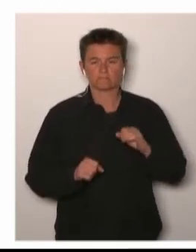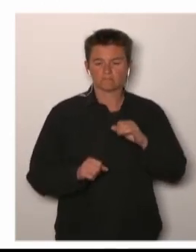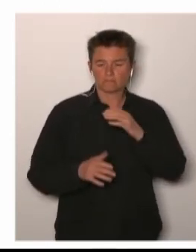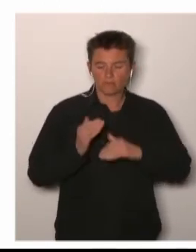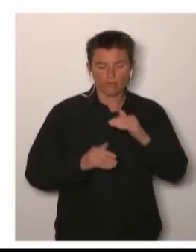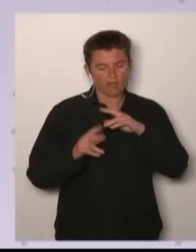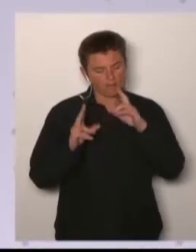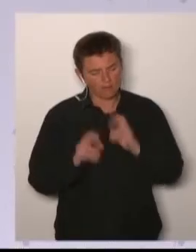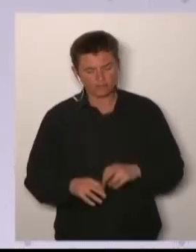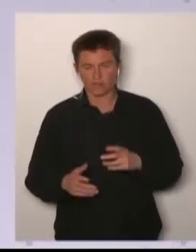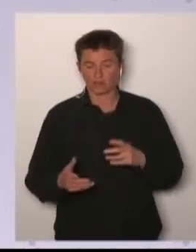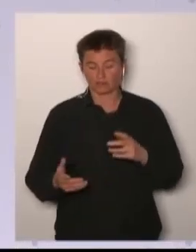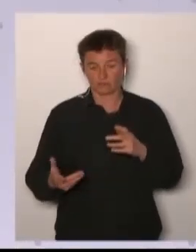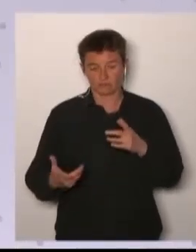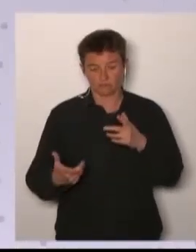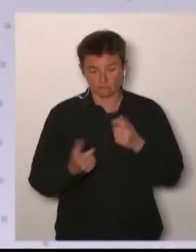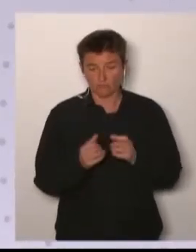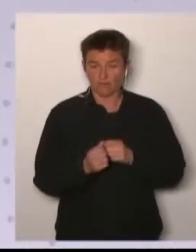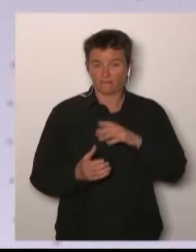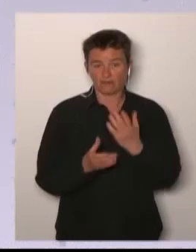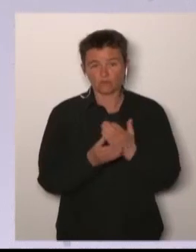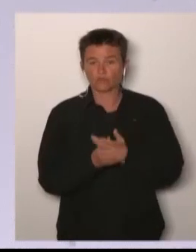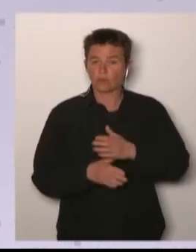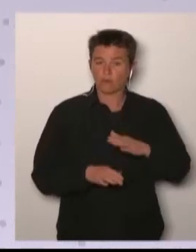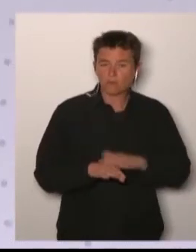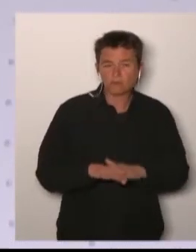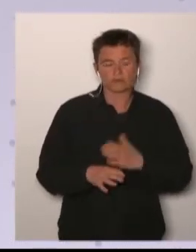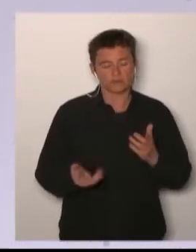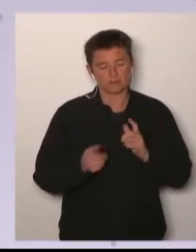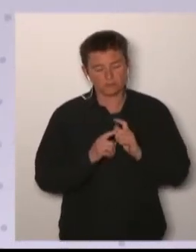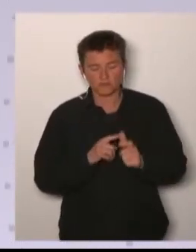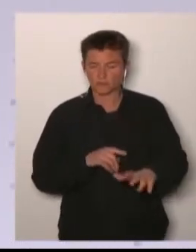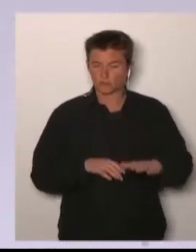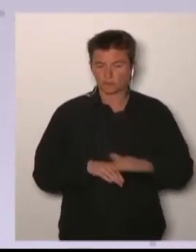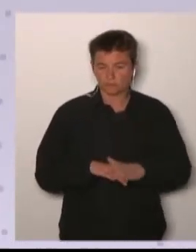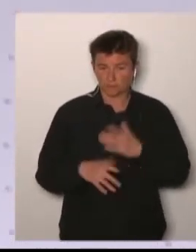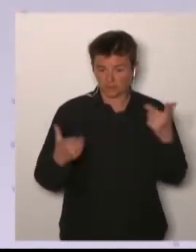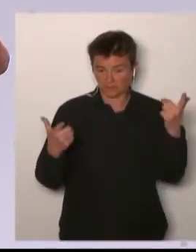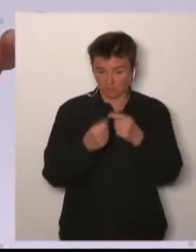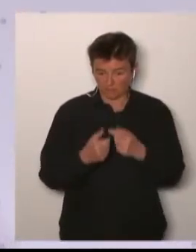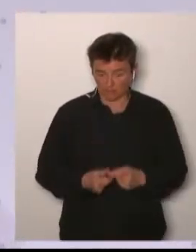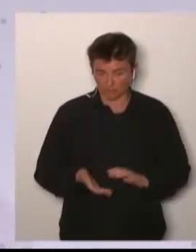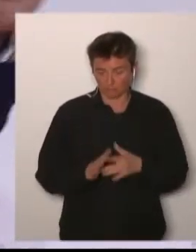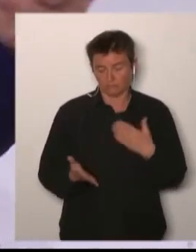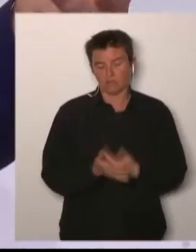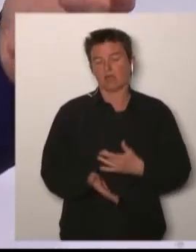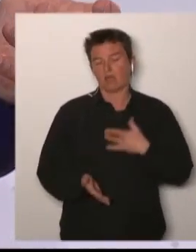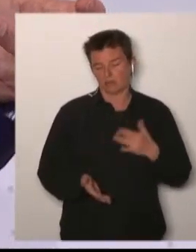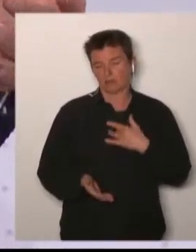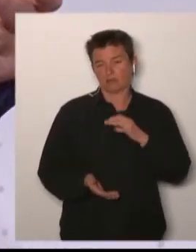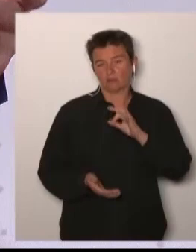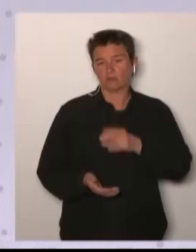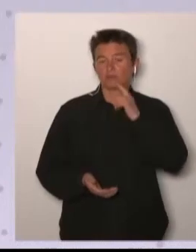public policy document and policy process will have great appeal for citizens, because they'll see that there will be